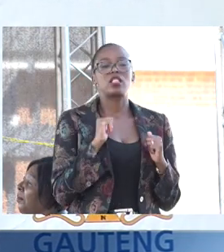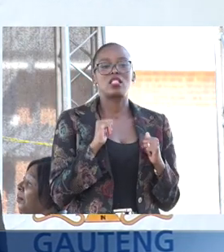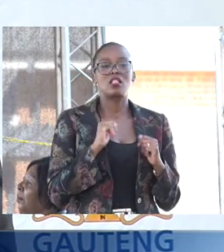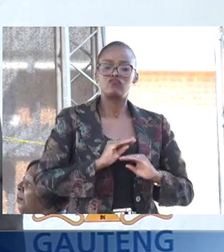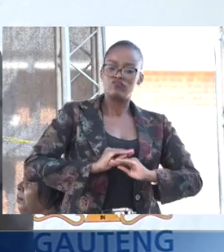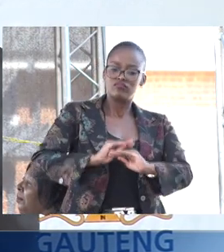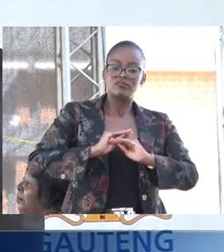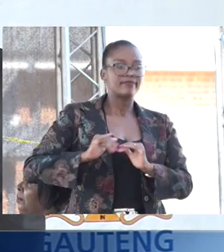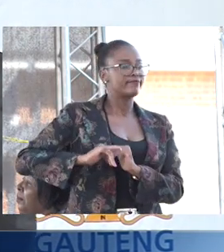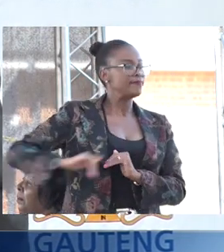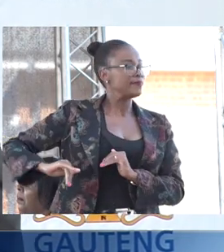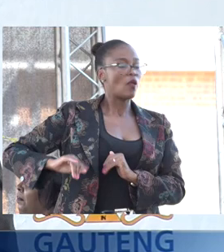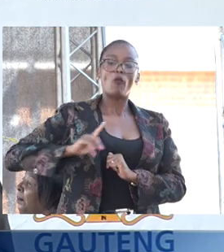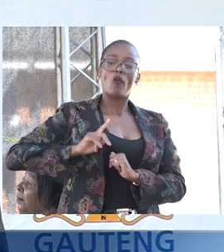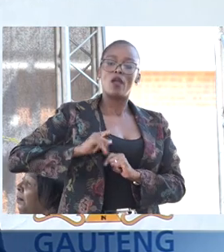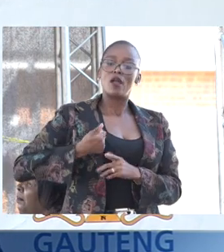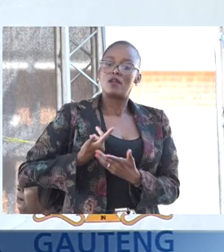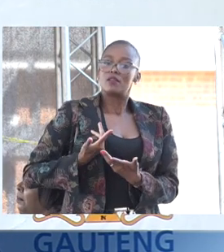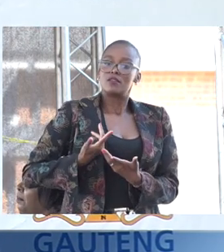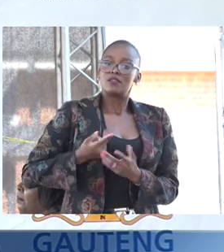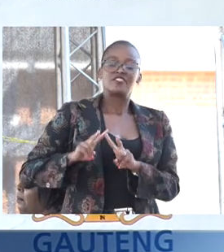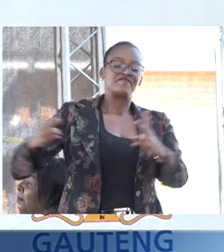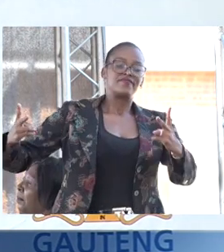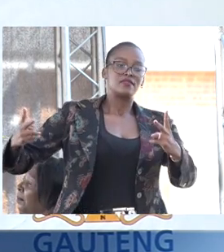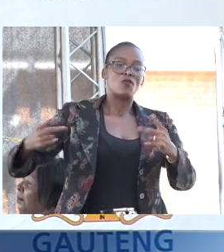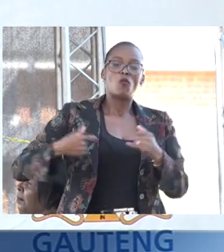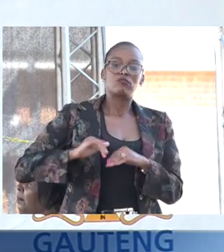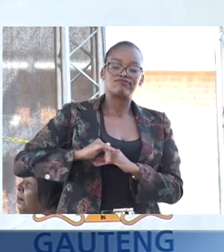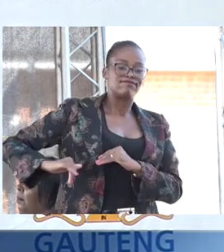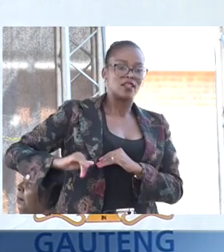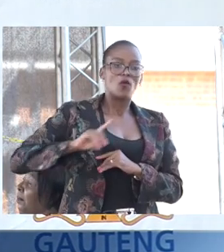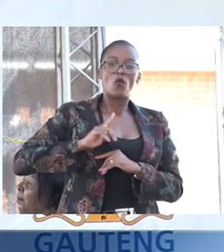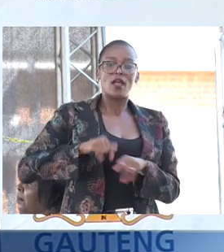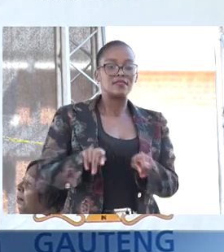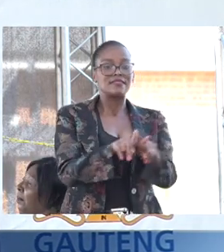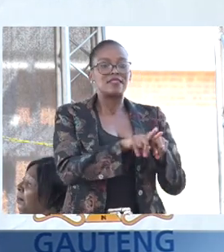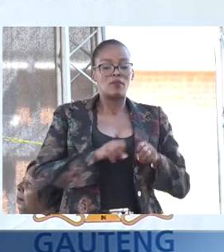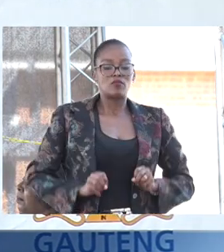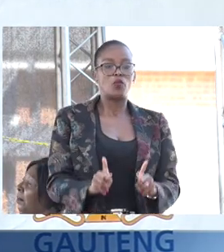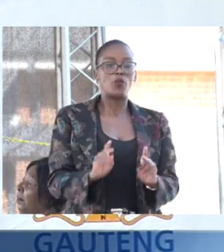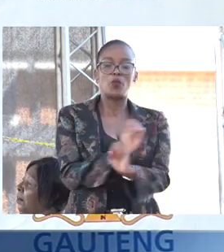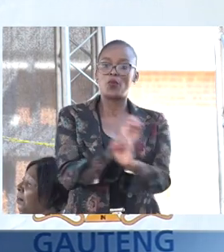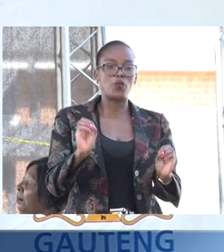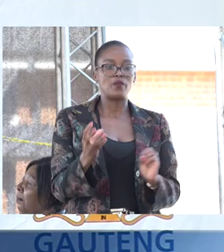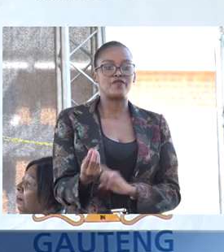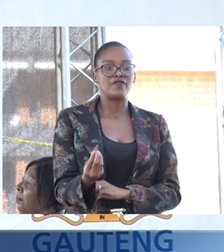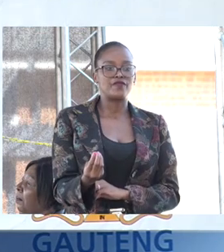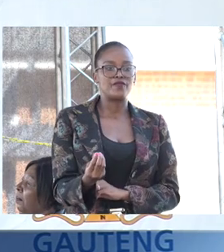to exclude someone because of their different or do not have the same opportunities as